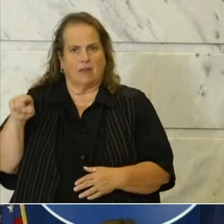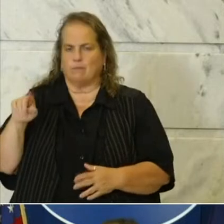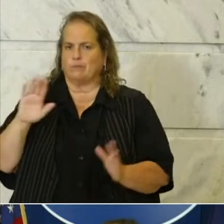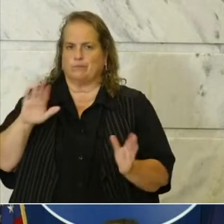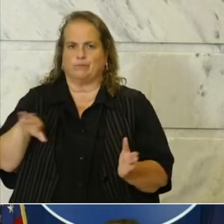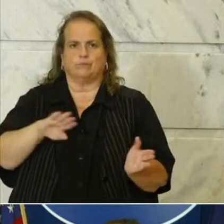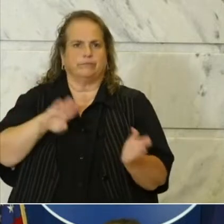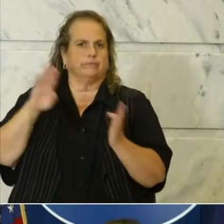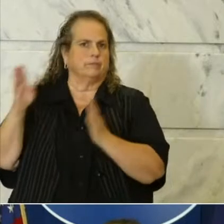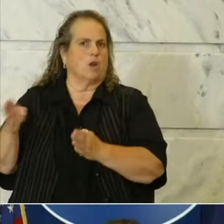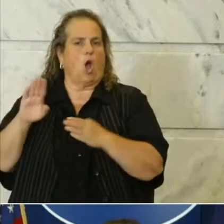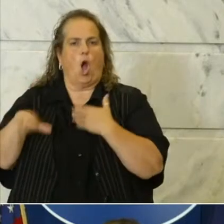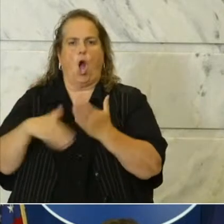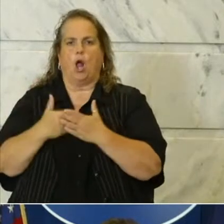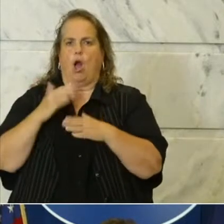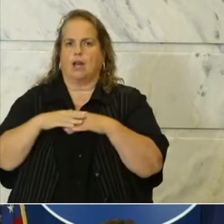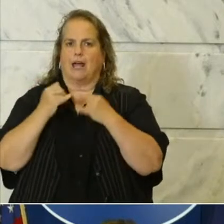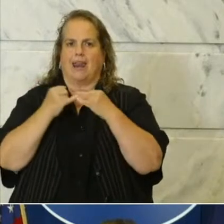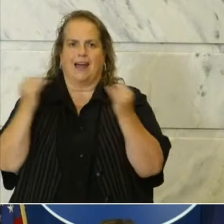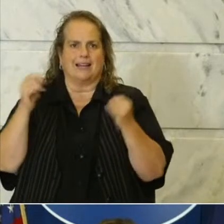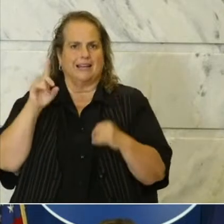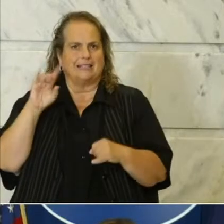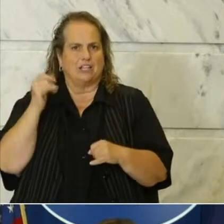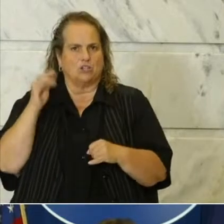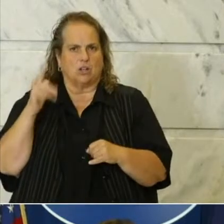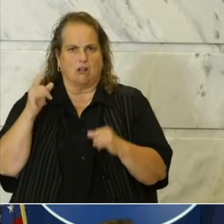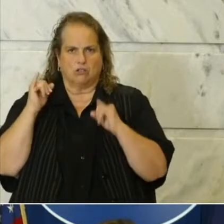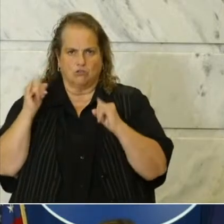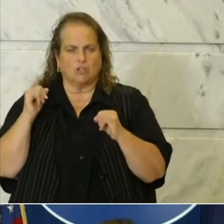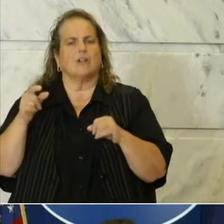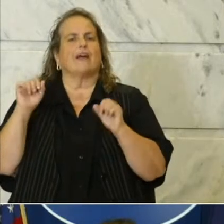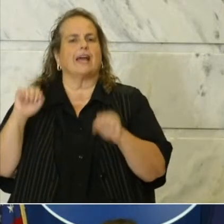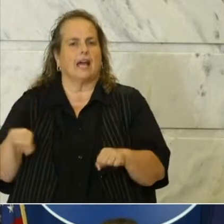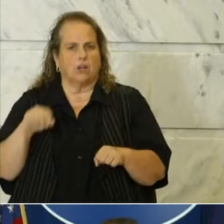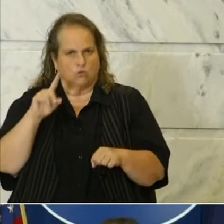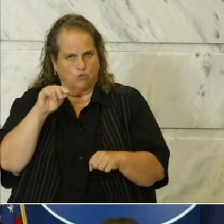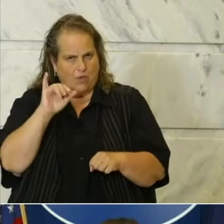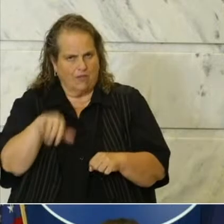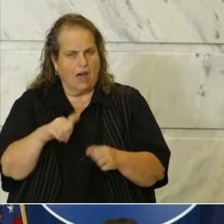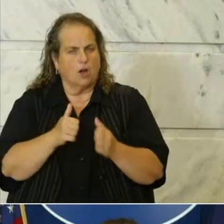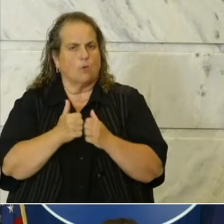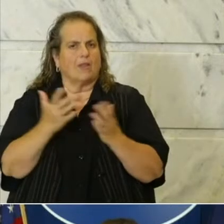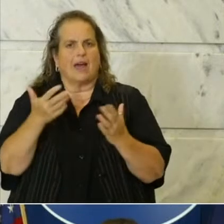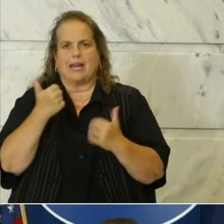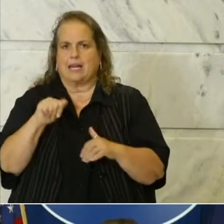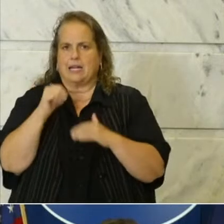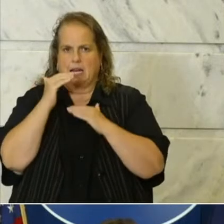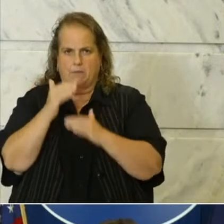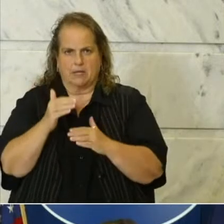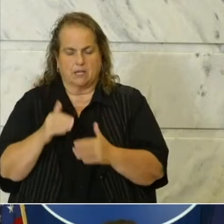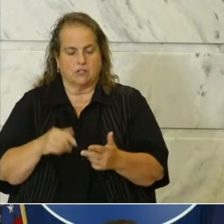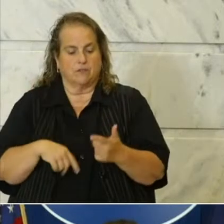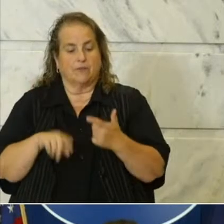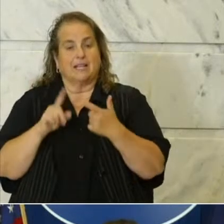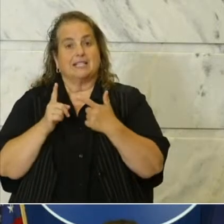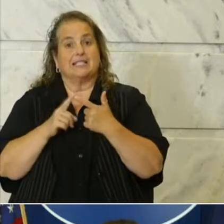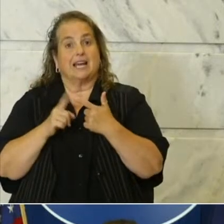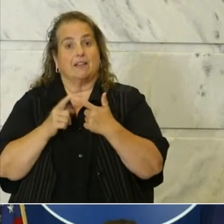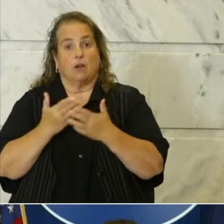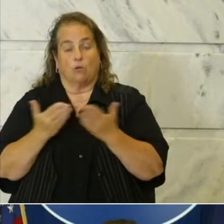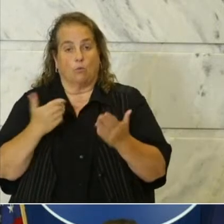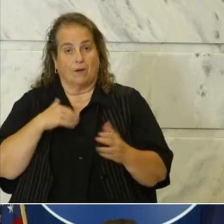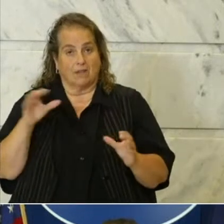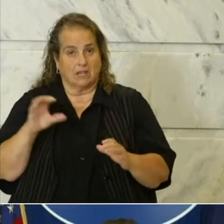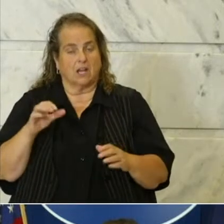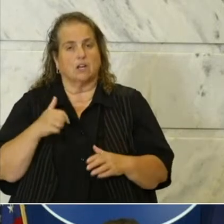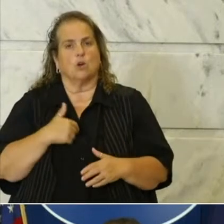digital instruction, that they are able to do that without any limitations. The second thing that we've done is